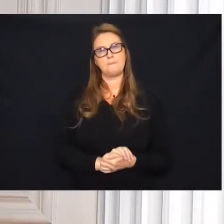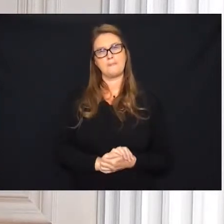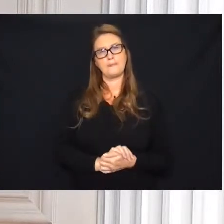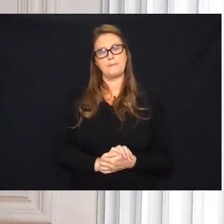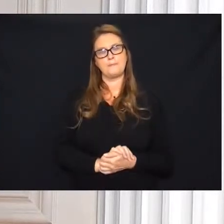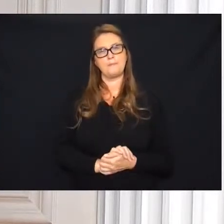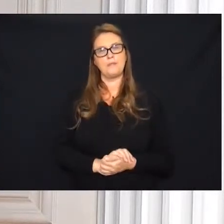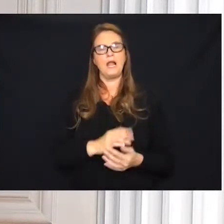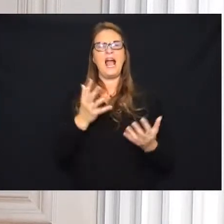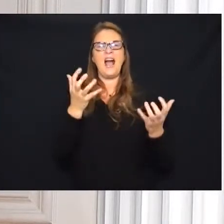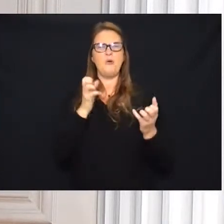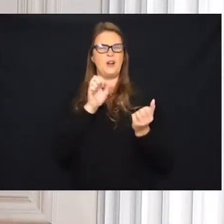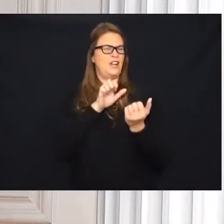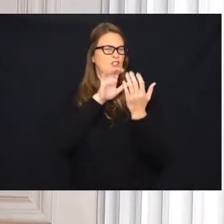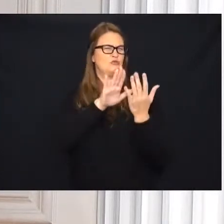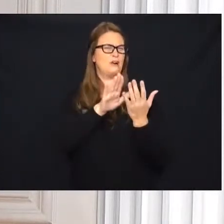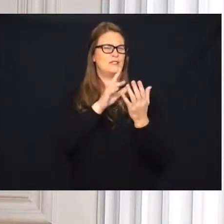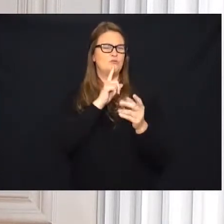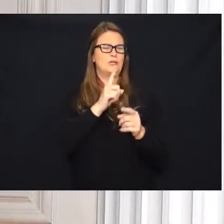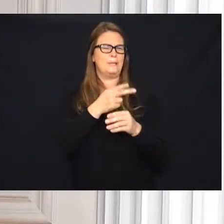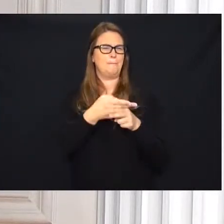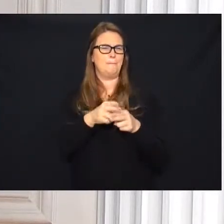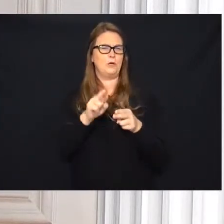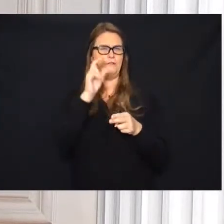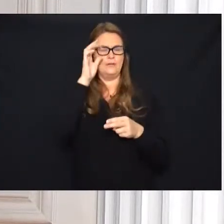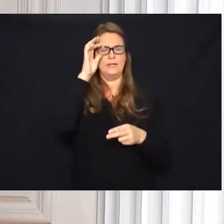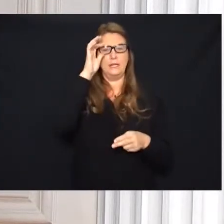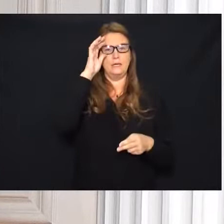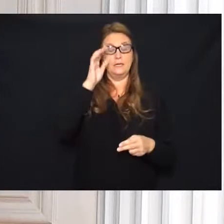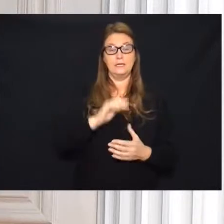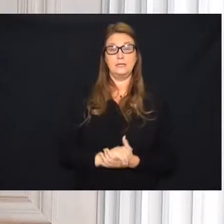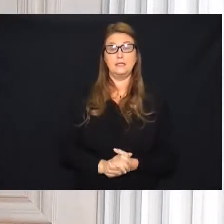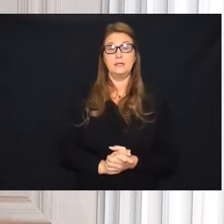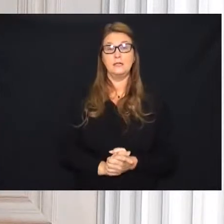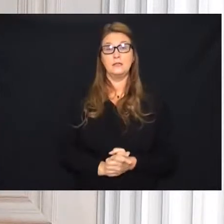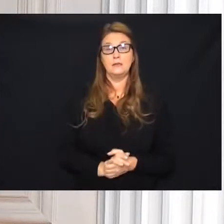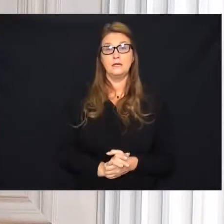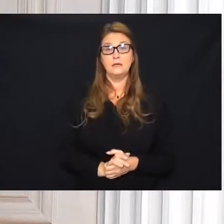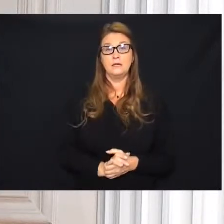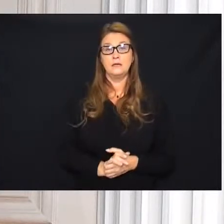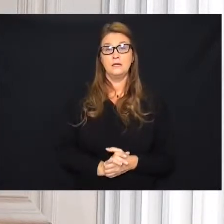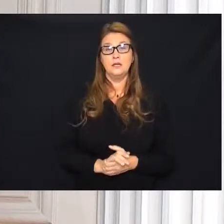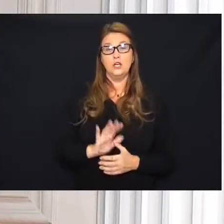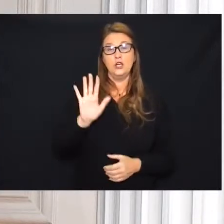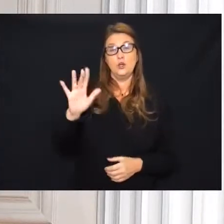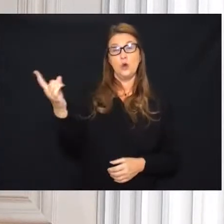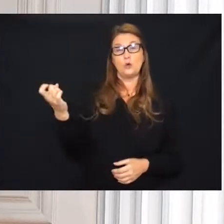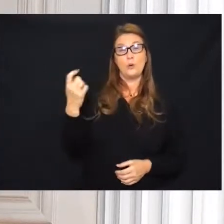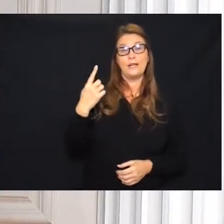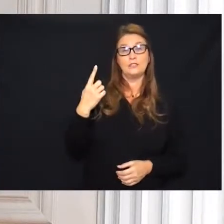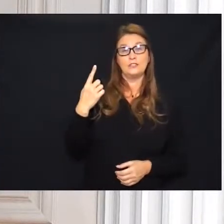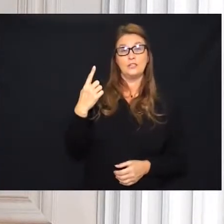address briefly, and then I can pass to Dr. Amjad or General Hoyer about your question about the relationship